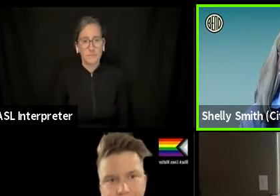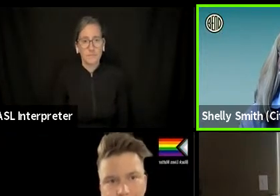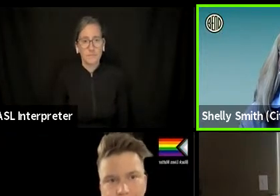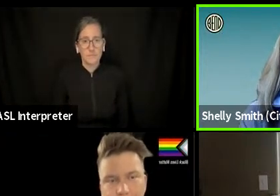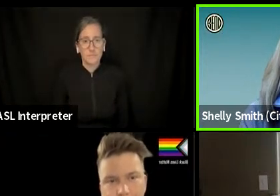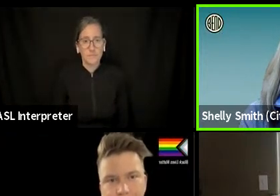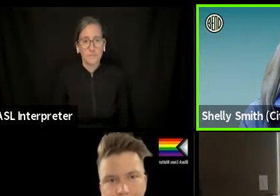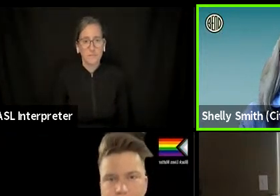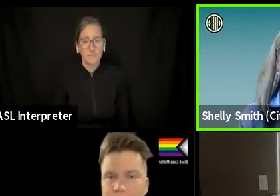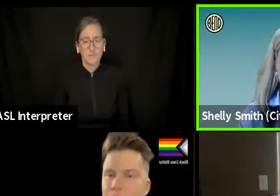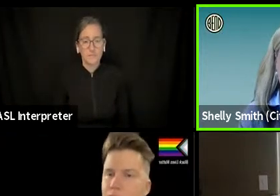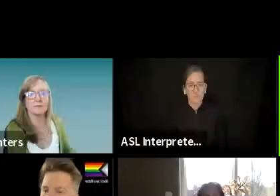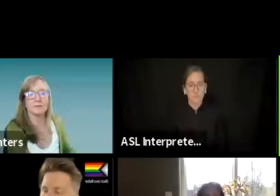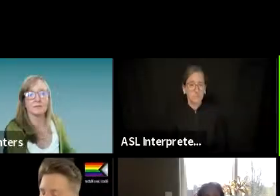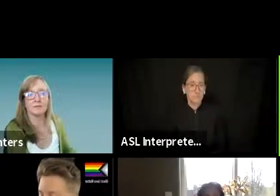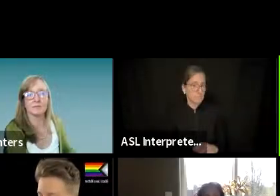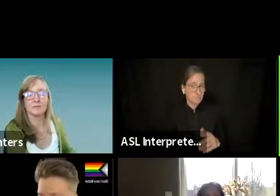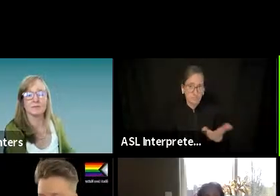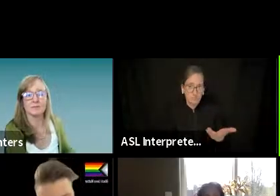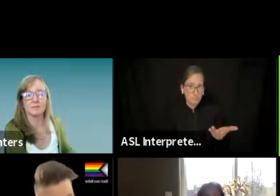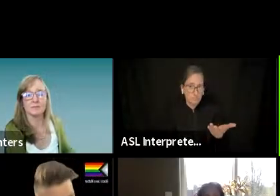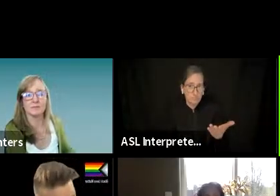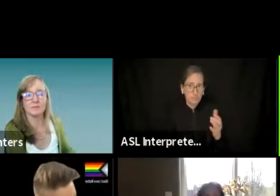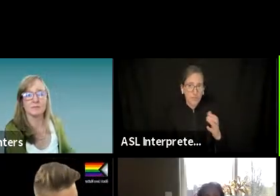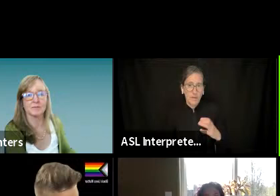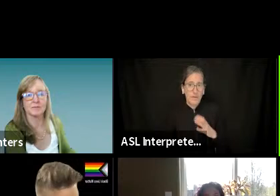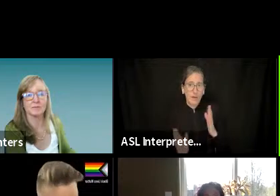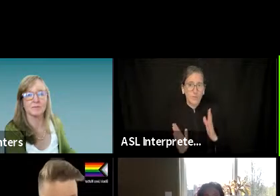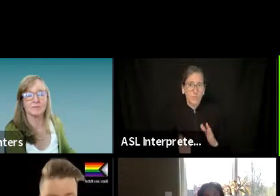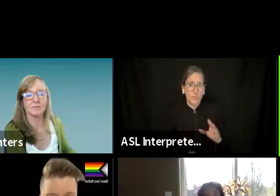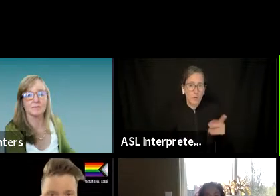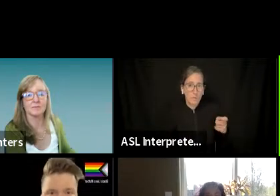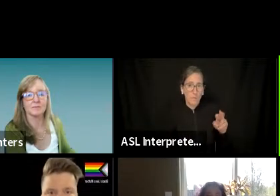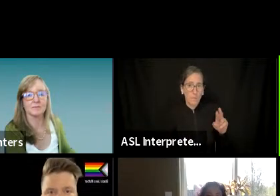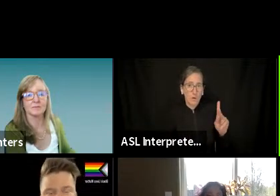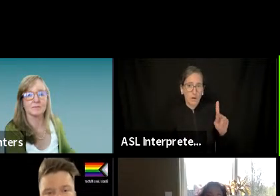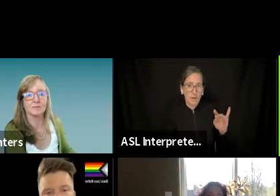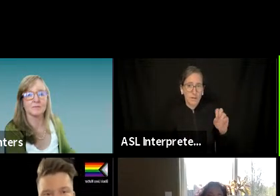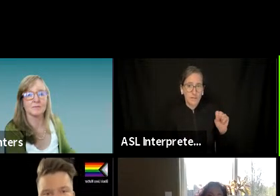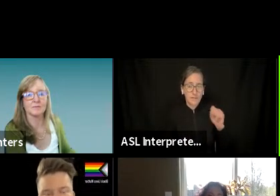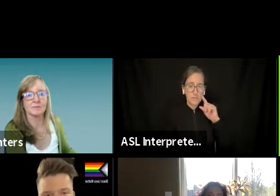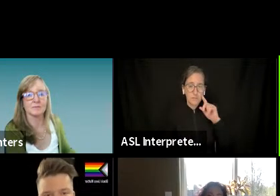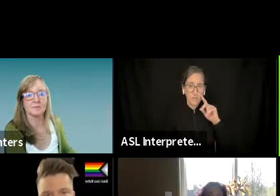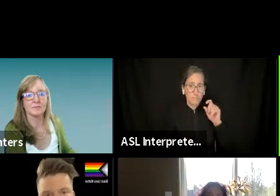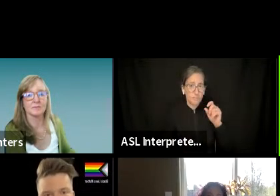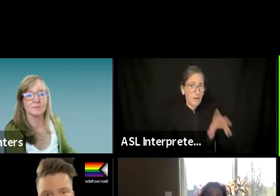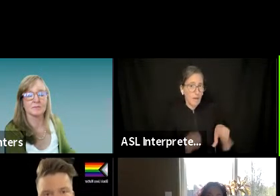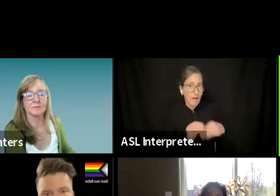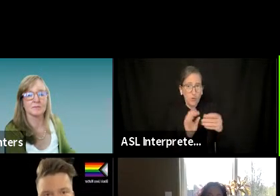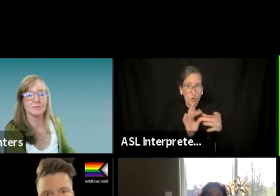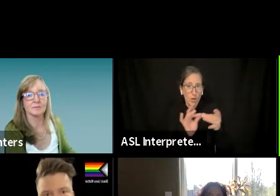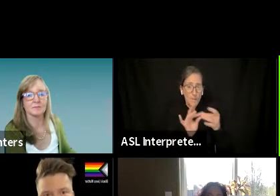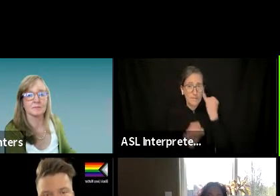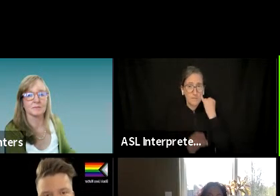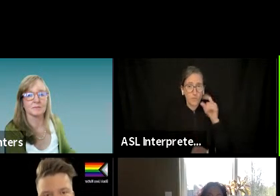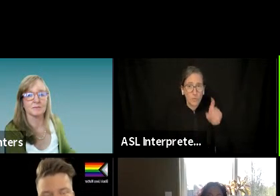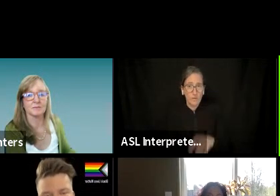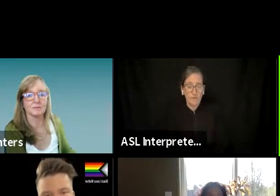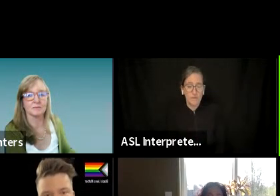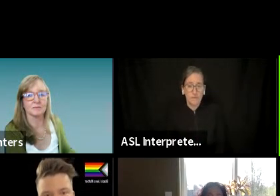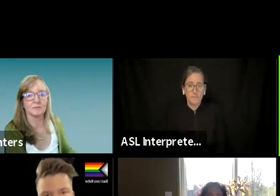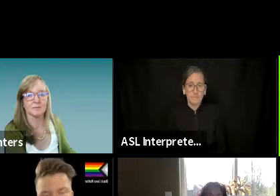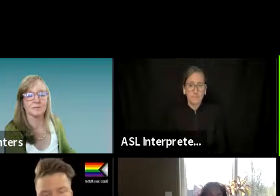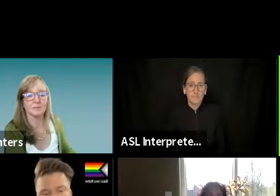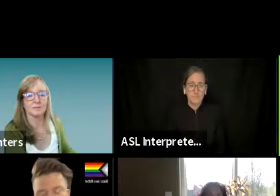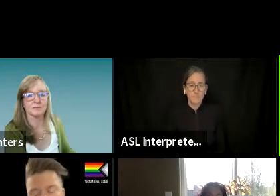So Councilor Perkins, feel free to jump in there too, but I think that was the purpose of keeping that a little more open